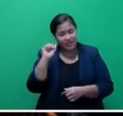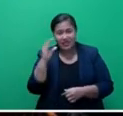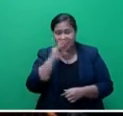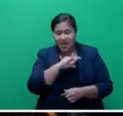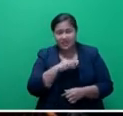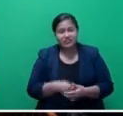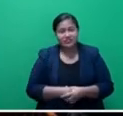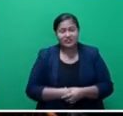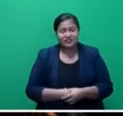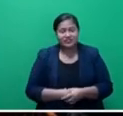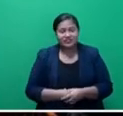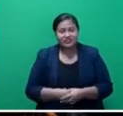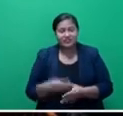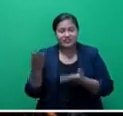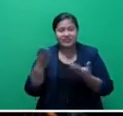That's the reminder.